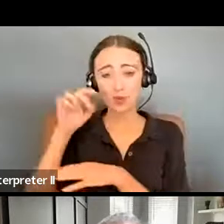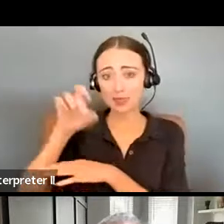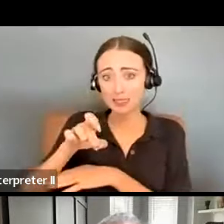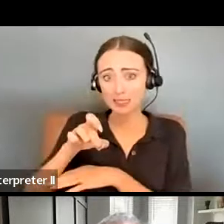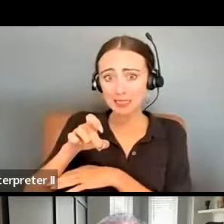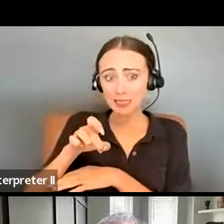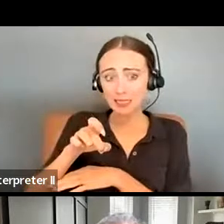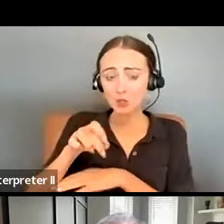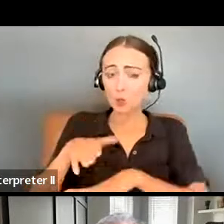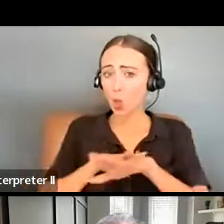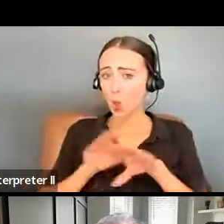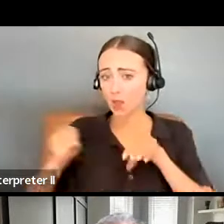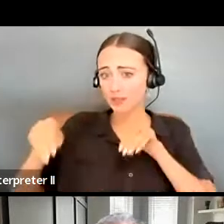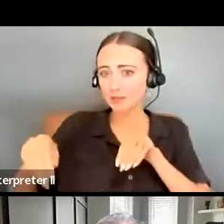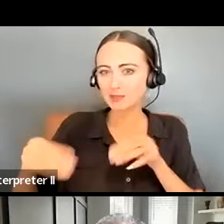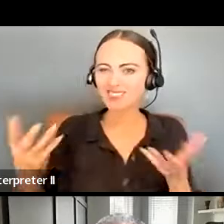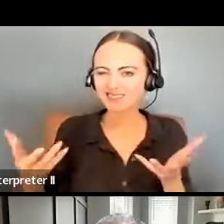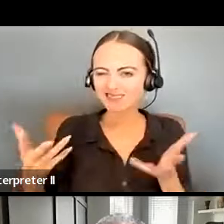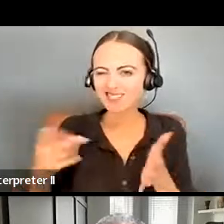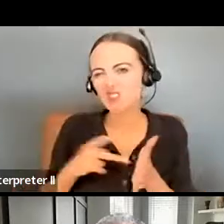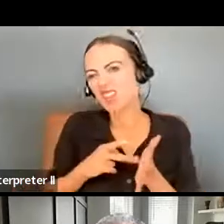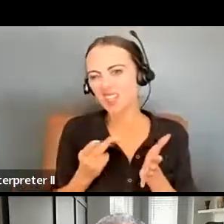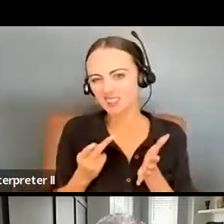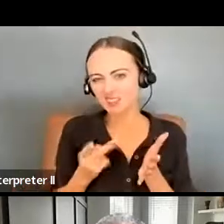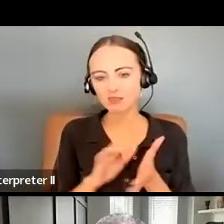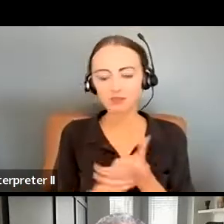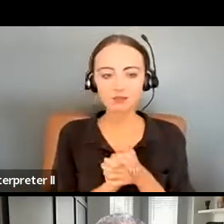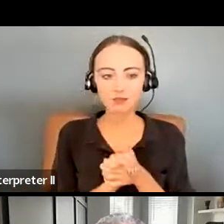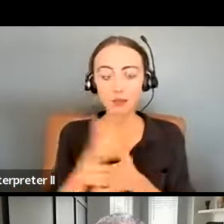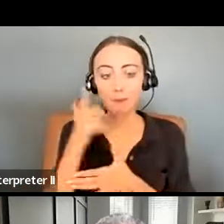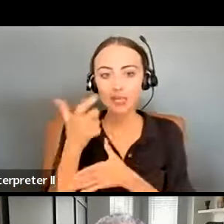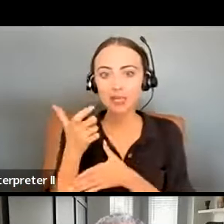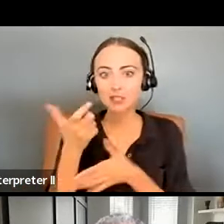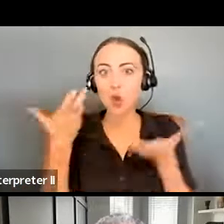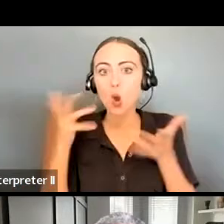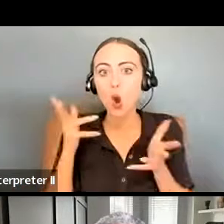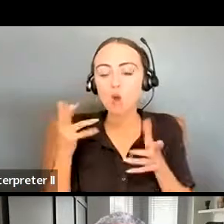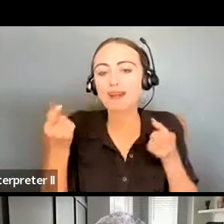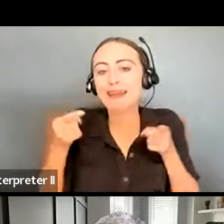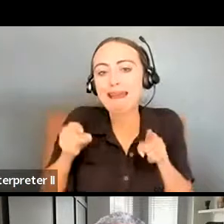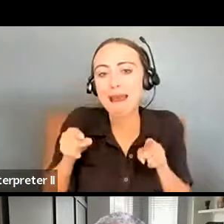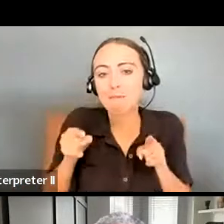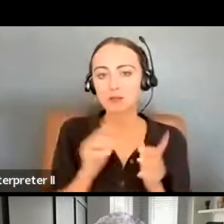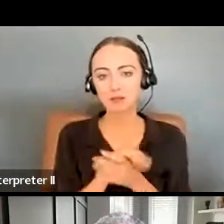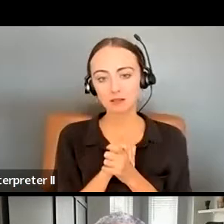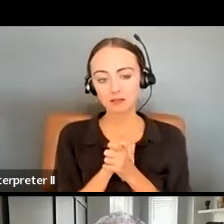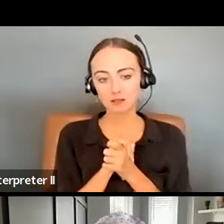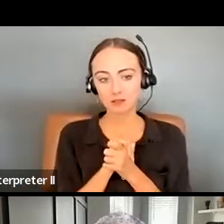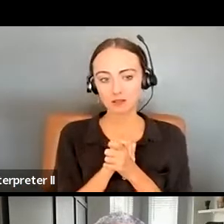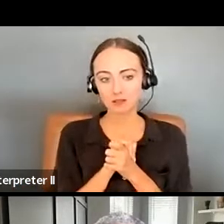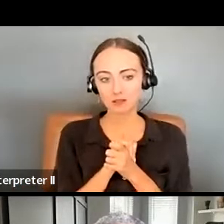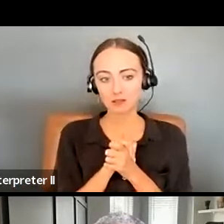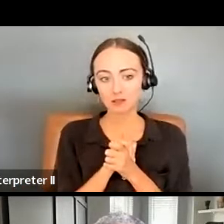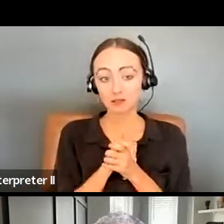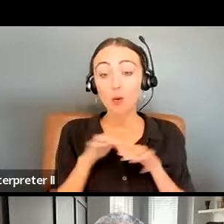would kind of be redundant based upon what's already happening. And it